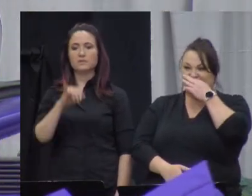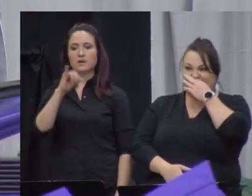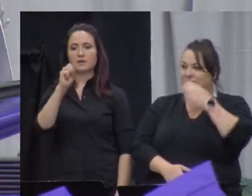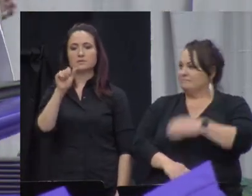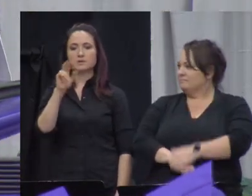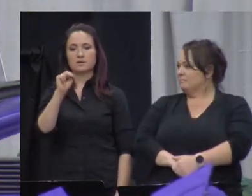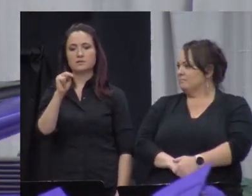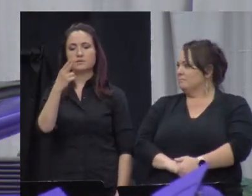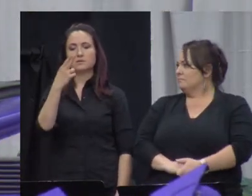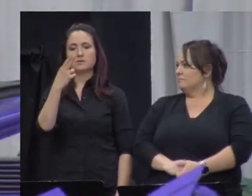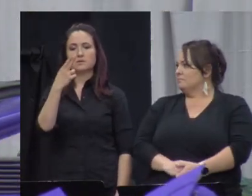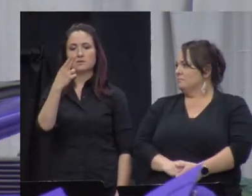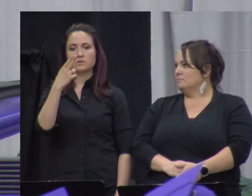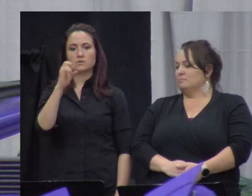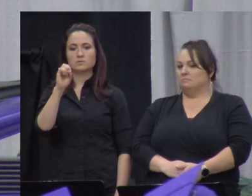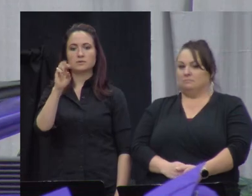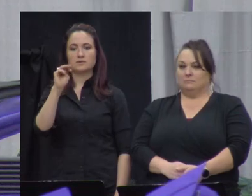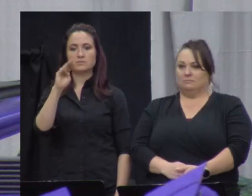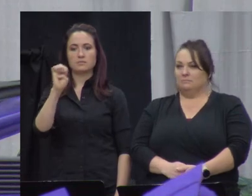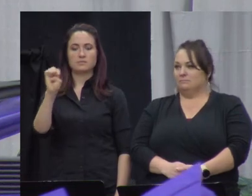Ihsan Hosseini.